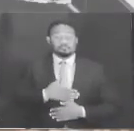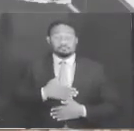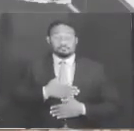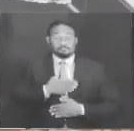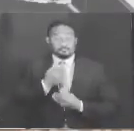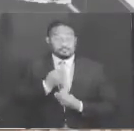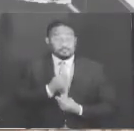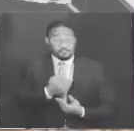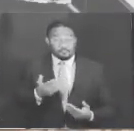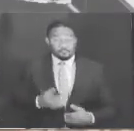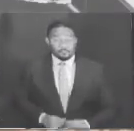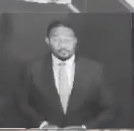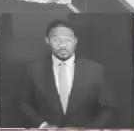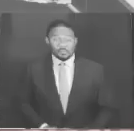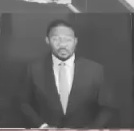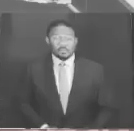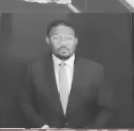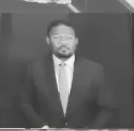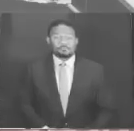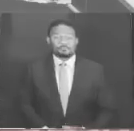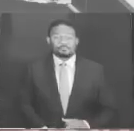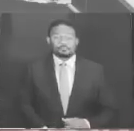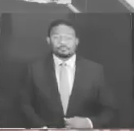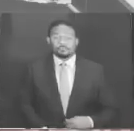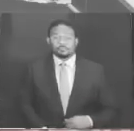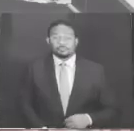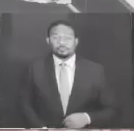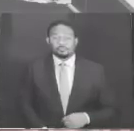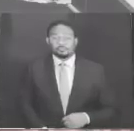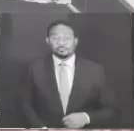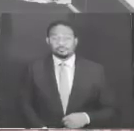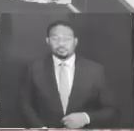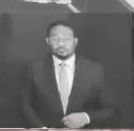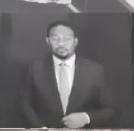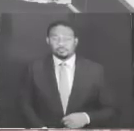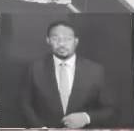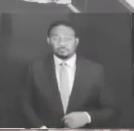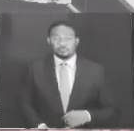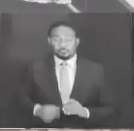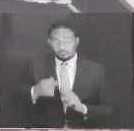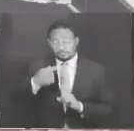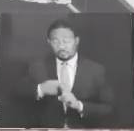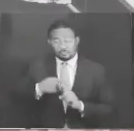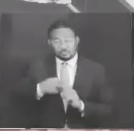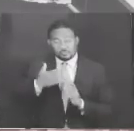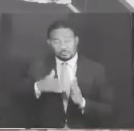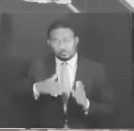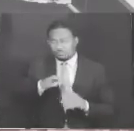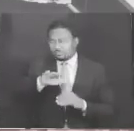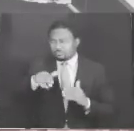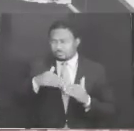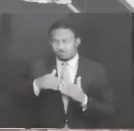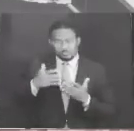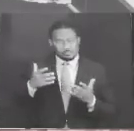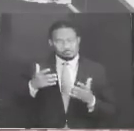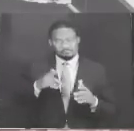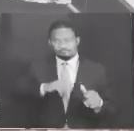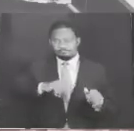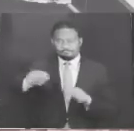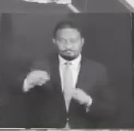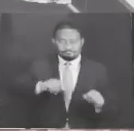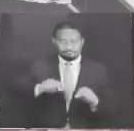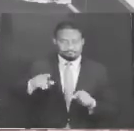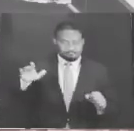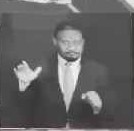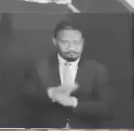under the leadership of President Mahama and the NDC, for the first time in several months, transfer to all statutory funds have been made promptly and in